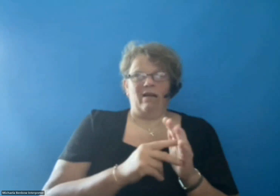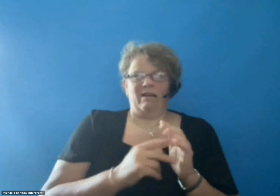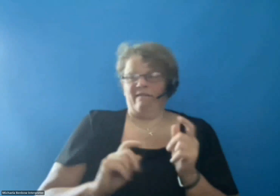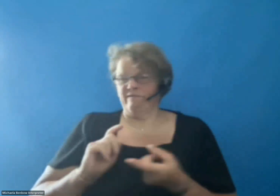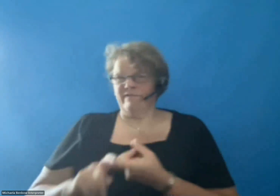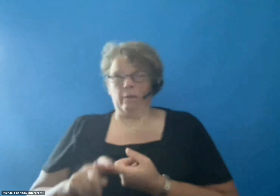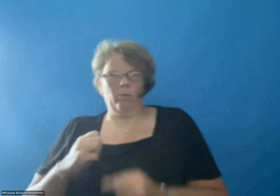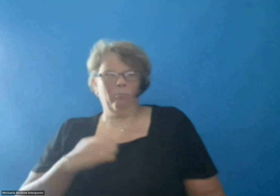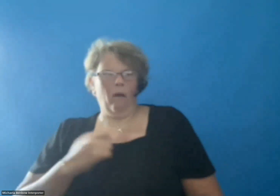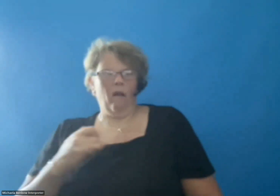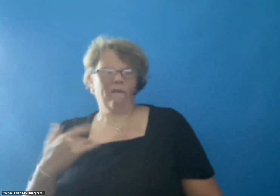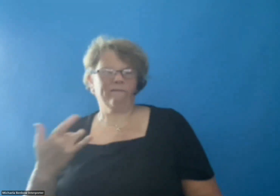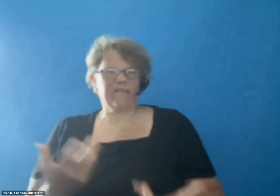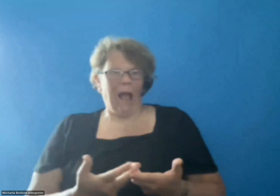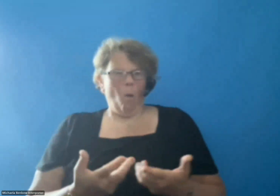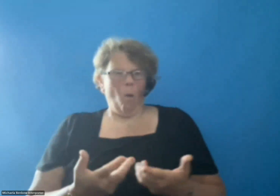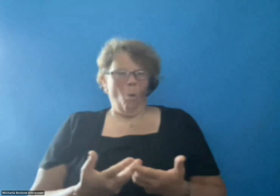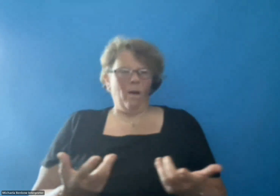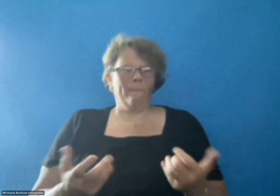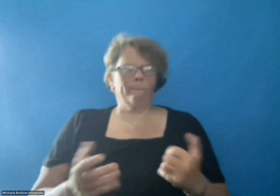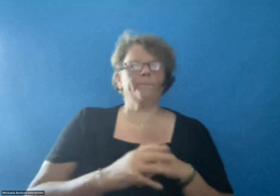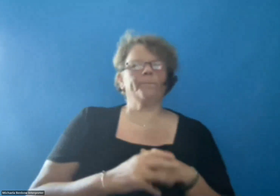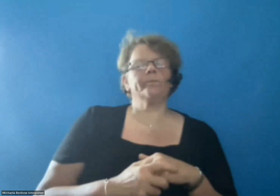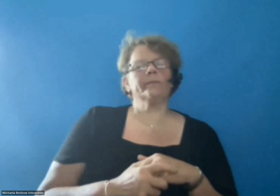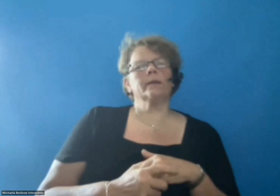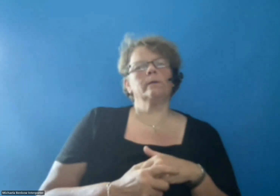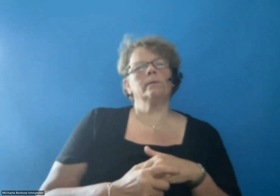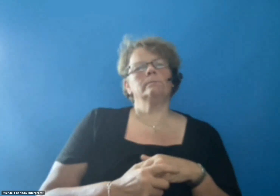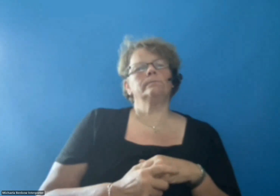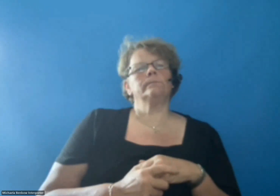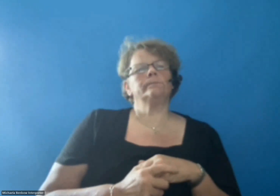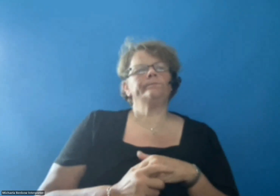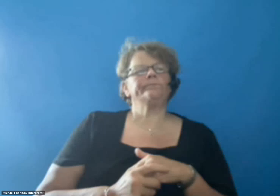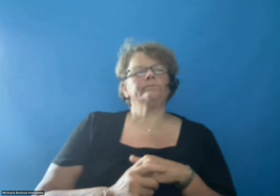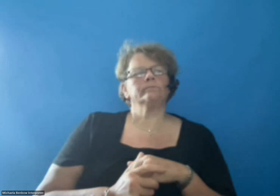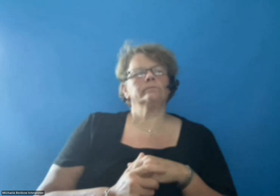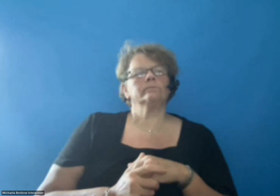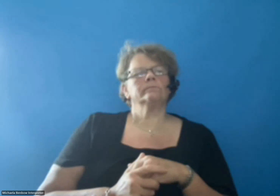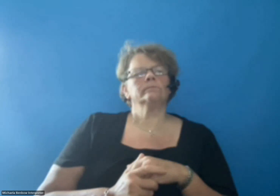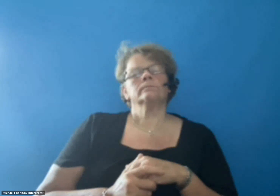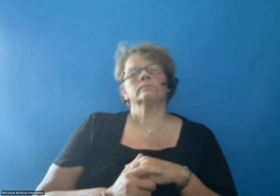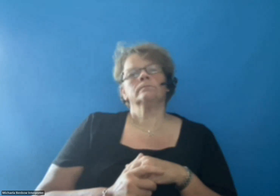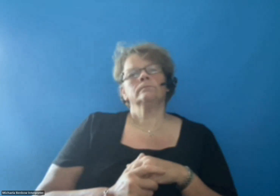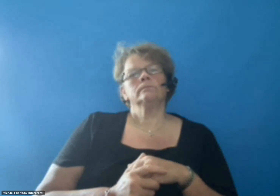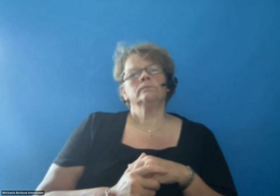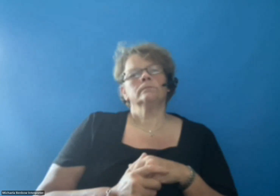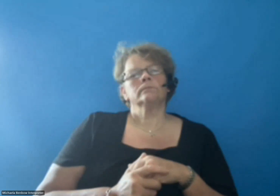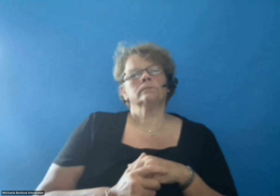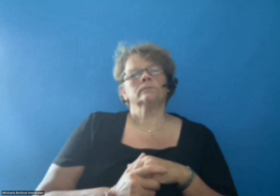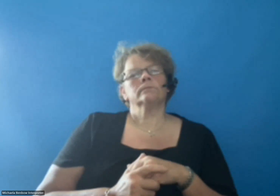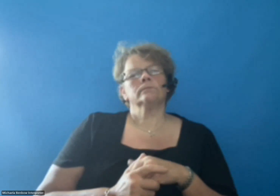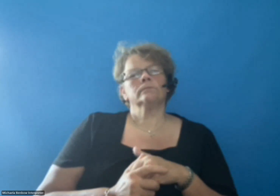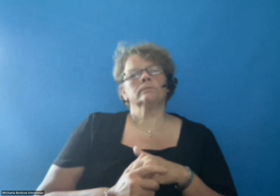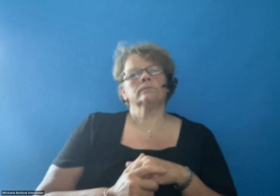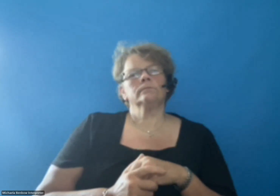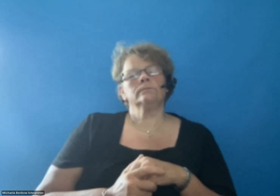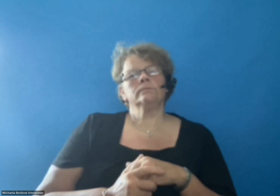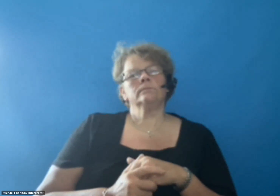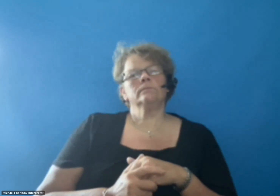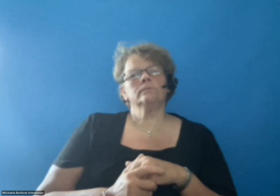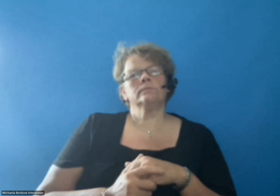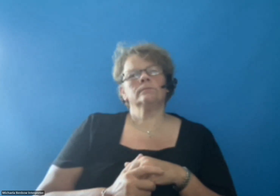lives fundamentally. Okay, just two more to go. I think we can fit them in. Peter has asked, the